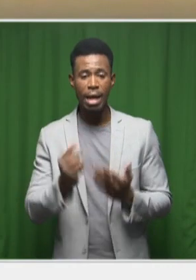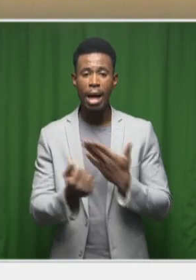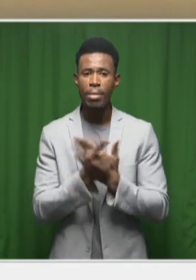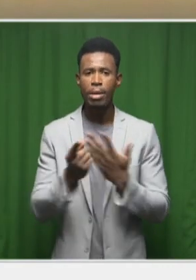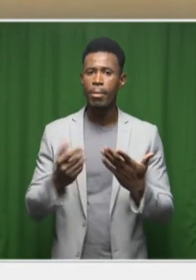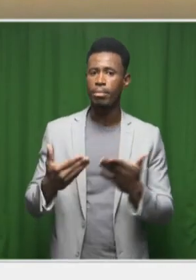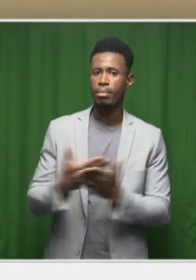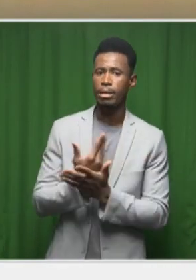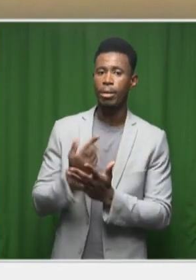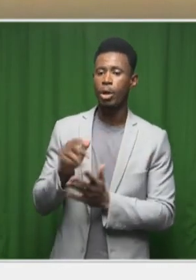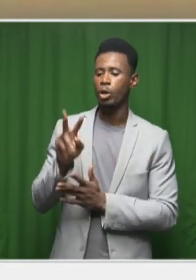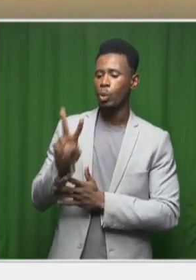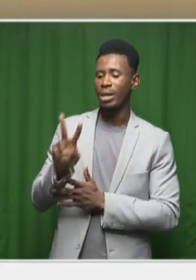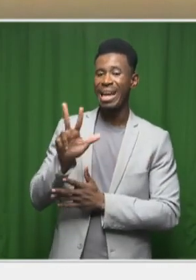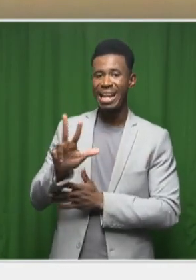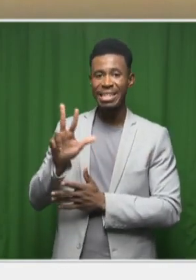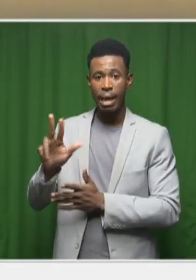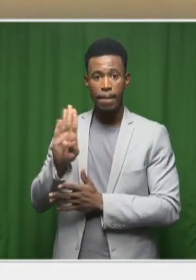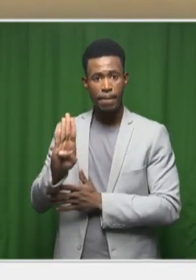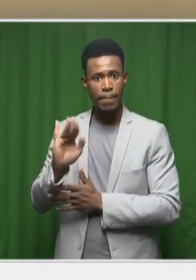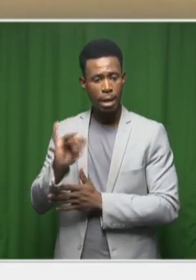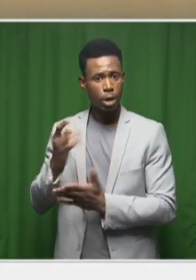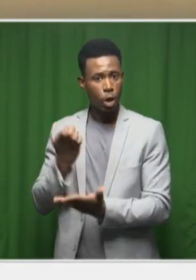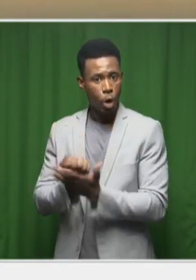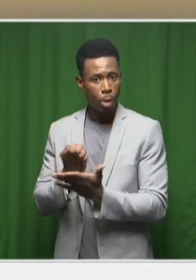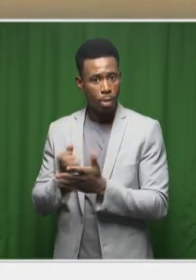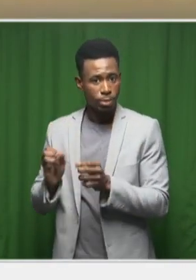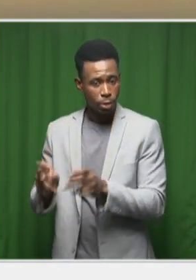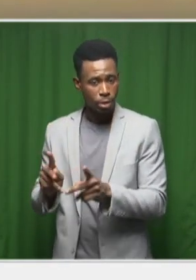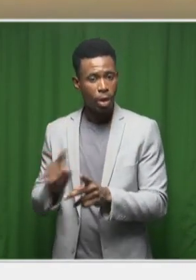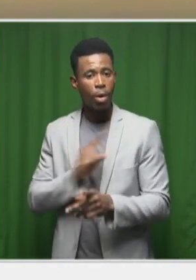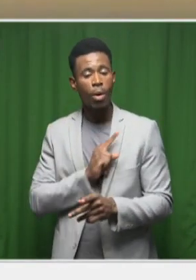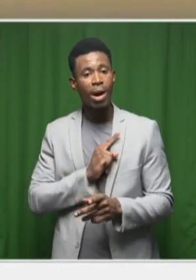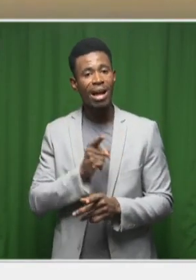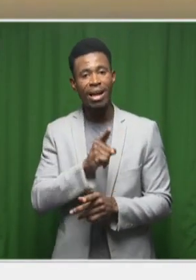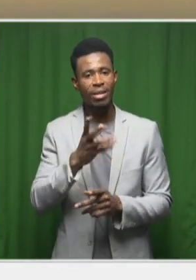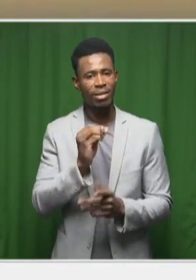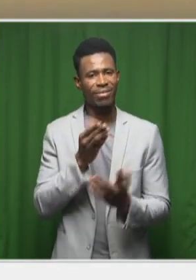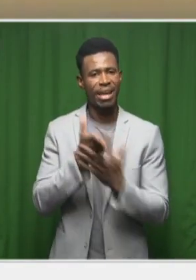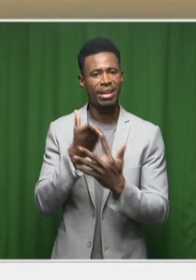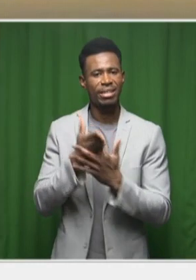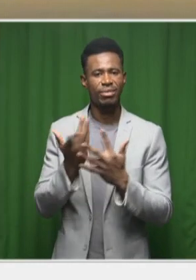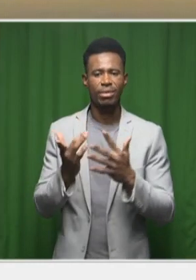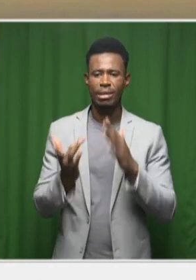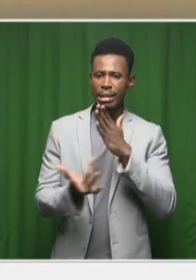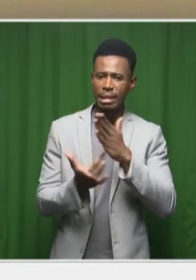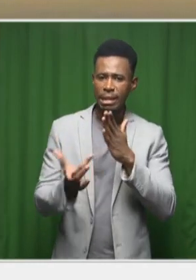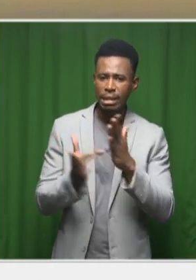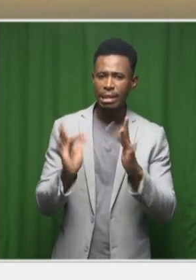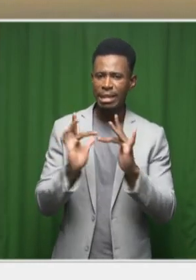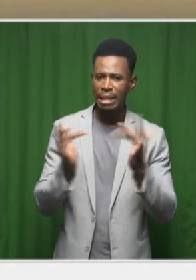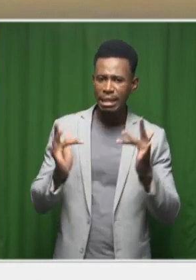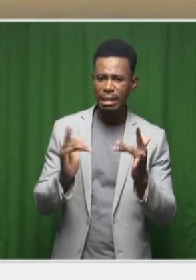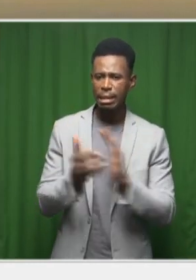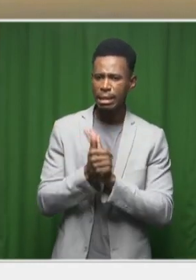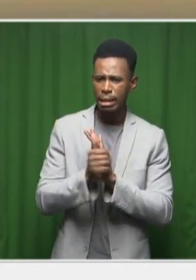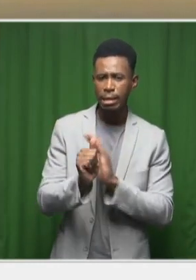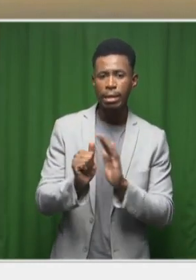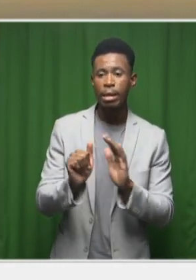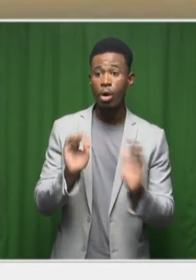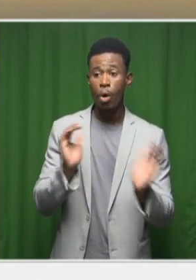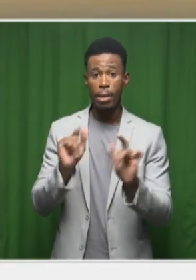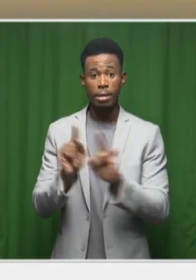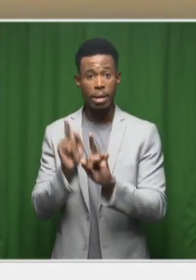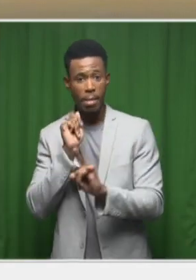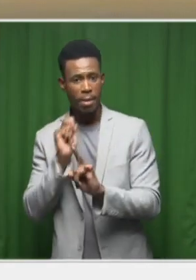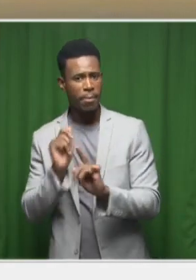billion rand in economic opportunities due to a gap in internet access and digital skills relative to their male peers. To